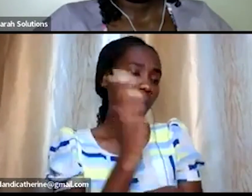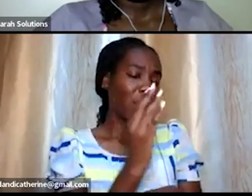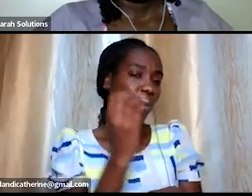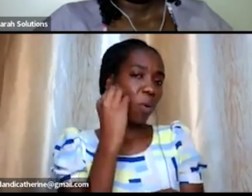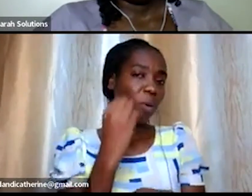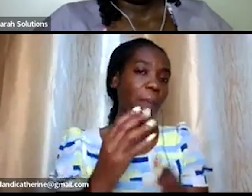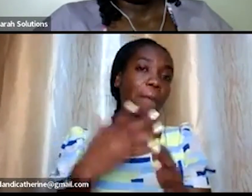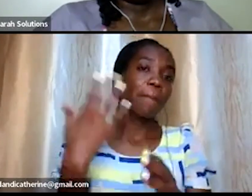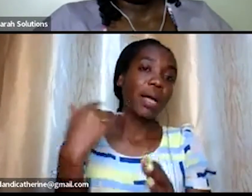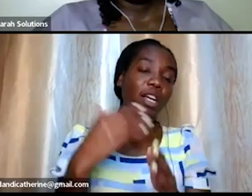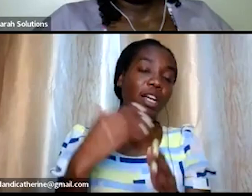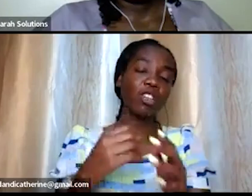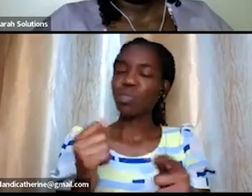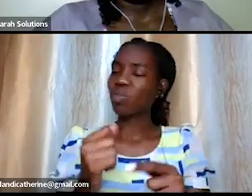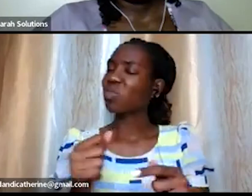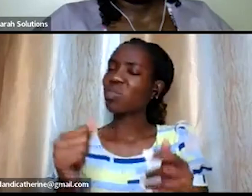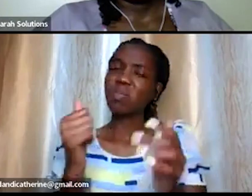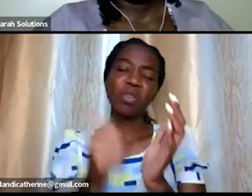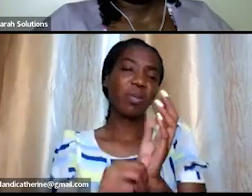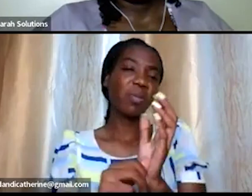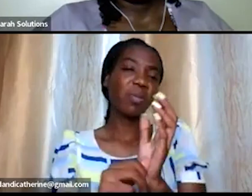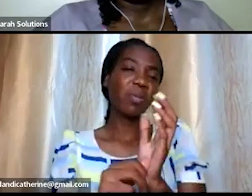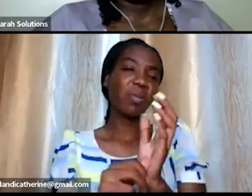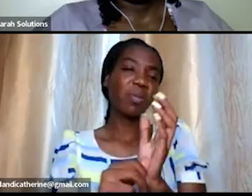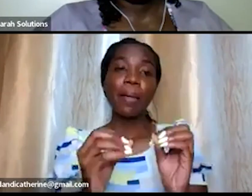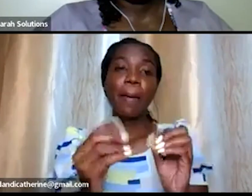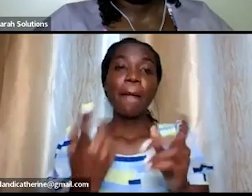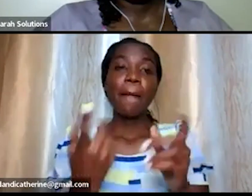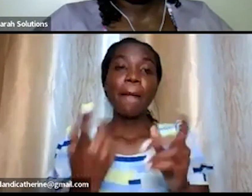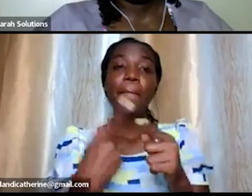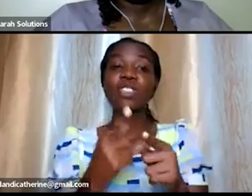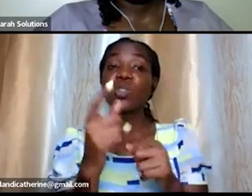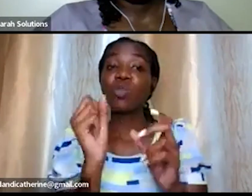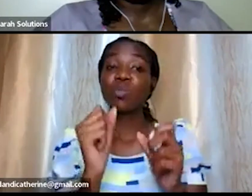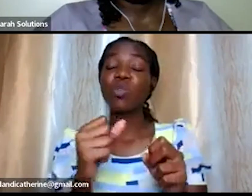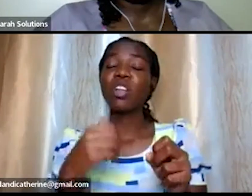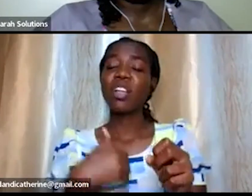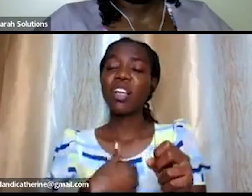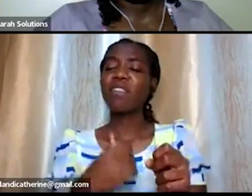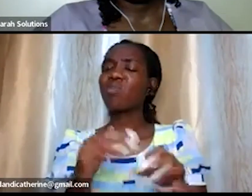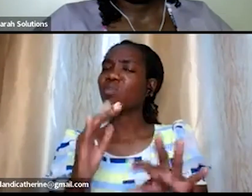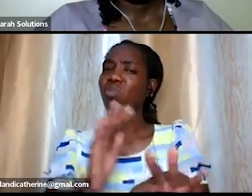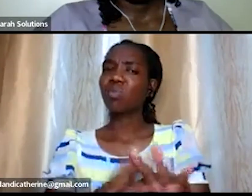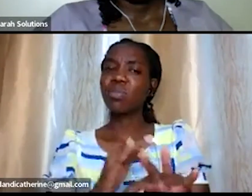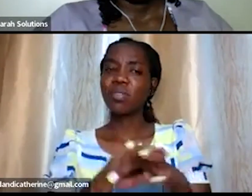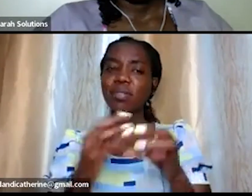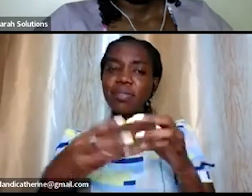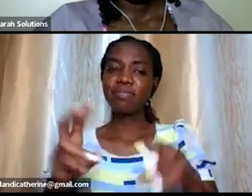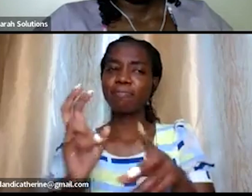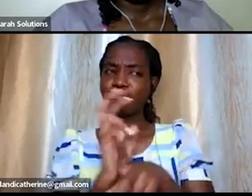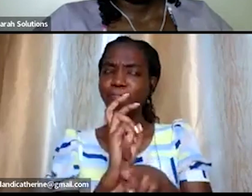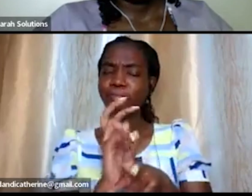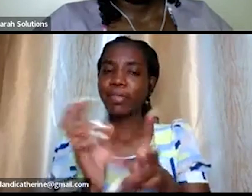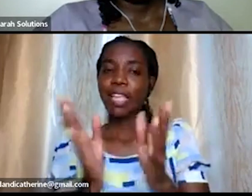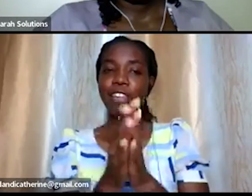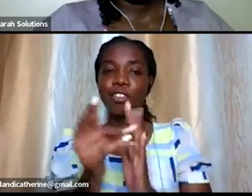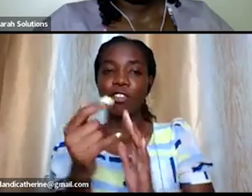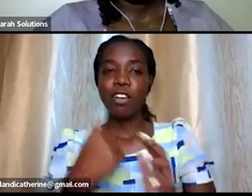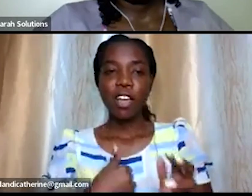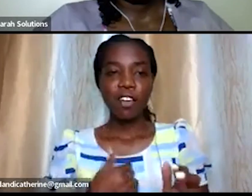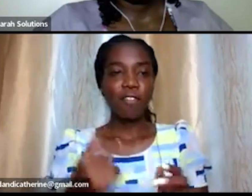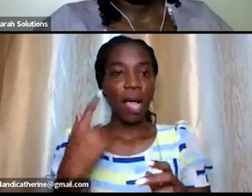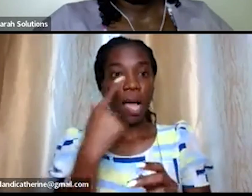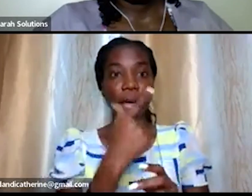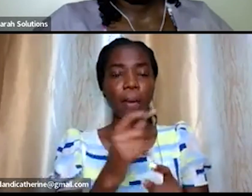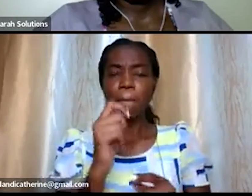harm in that. You might just be a great strategic analyst, because to have the eye of an analyst, you need